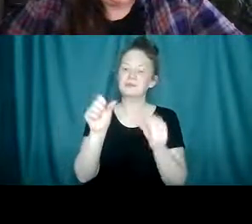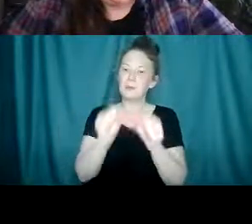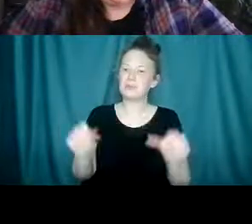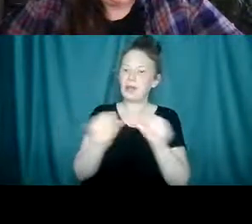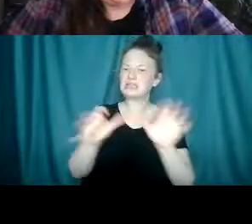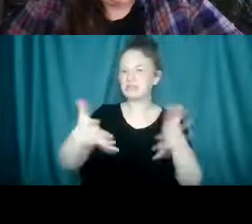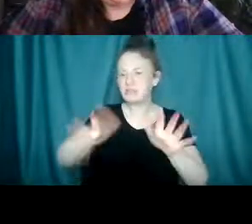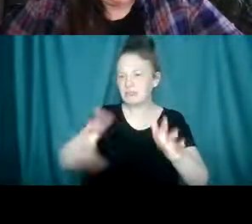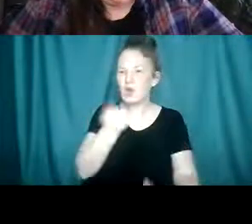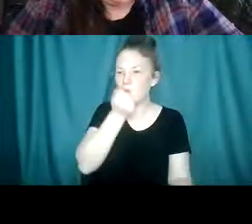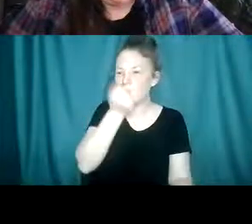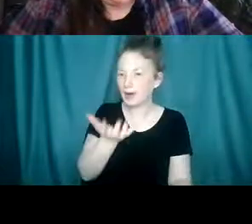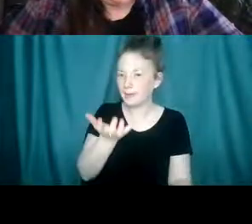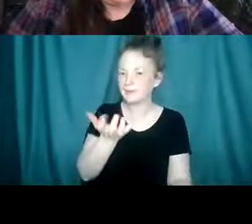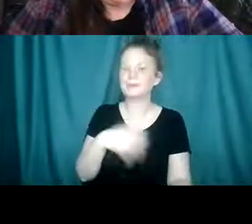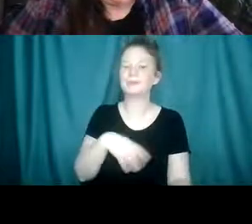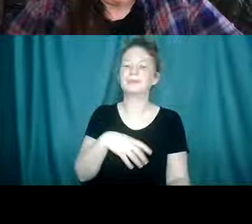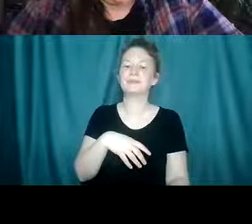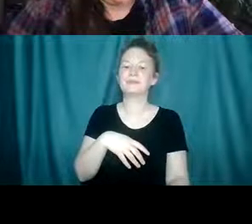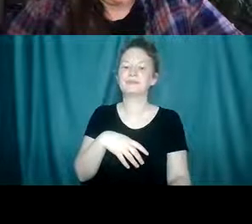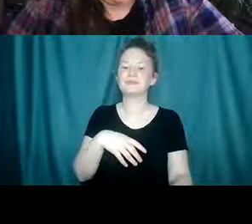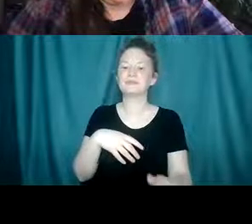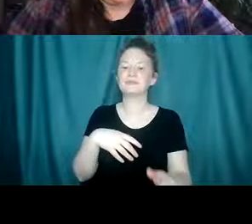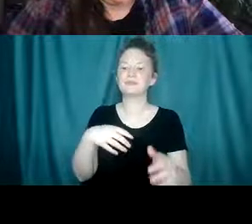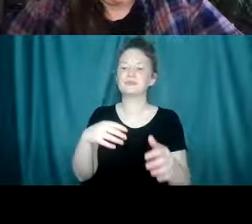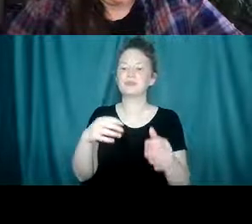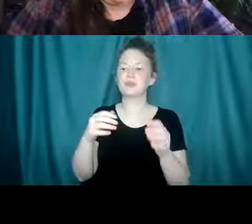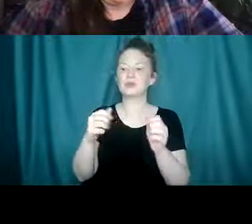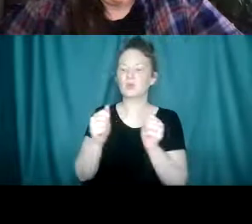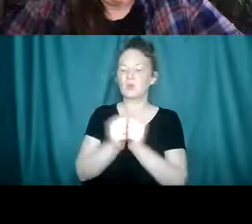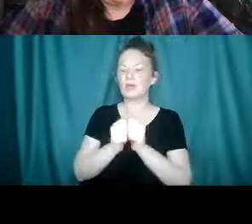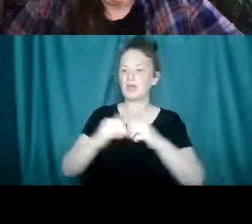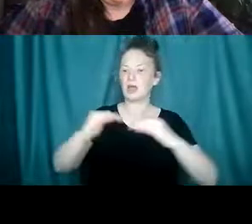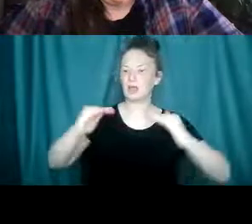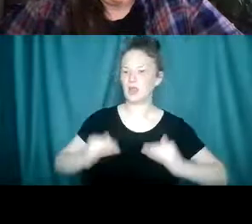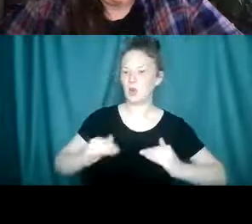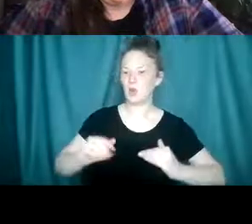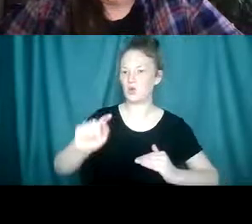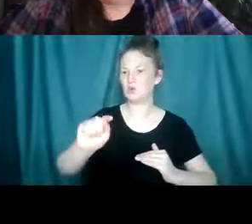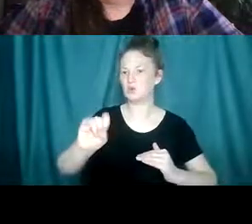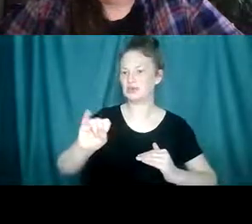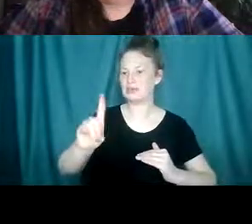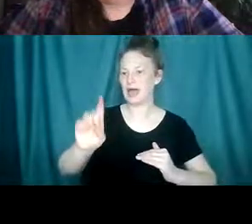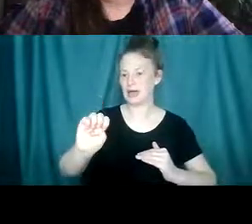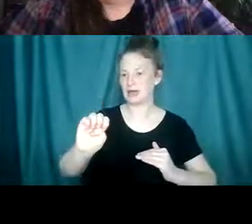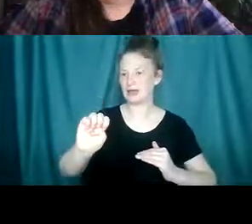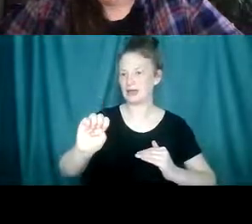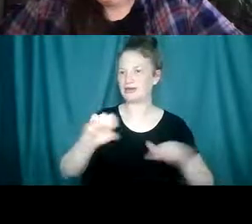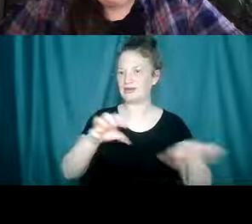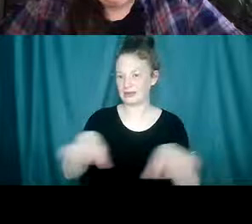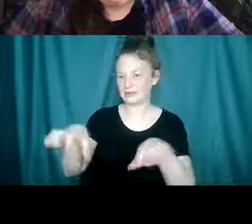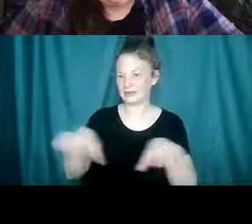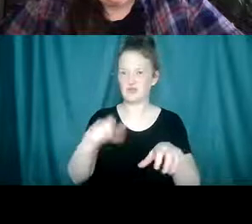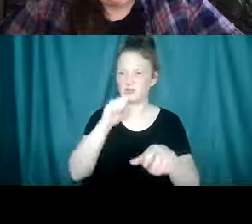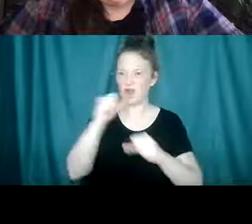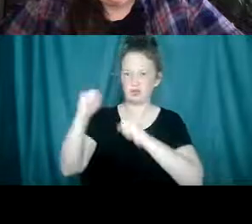warm with lower tidal activity, so it's not very strong current. So